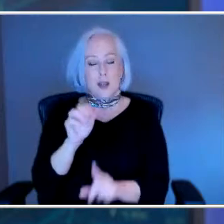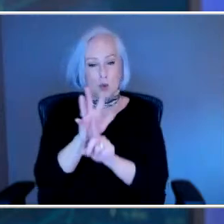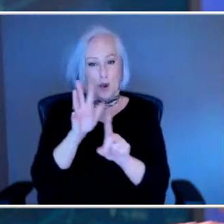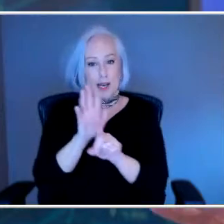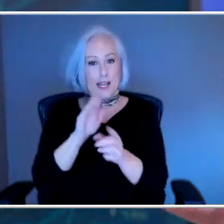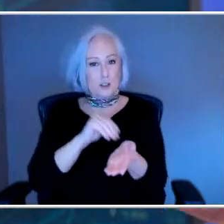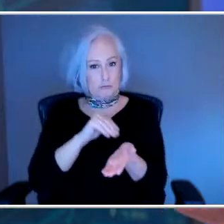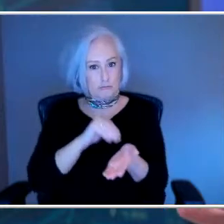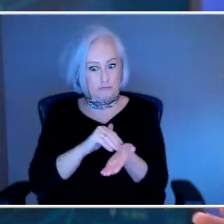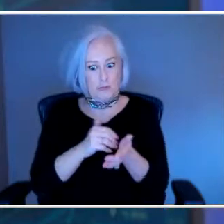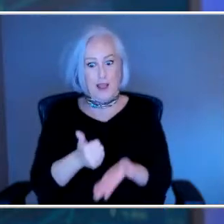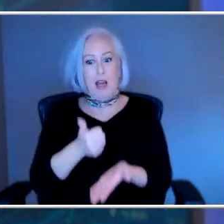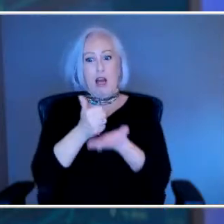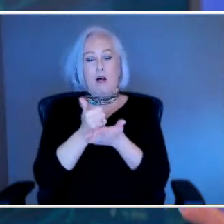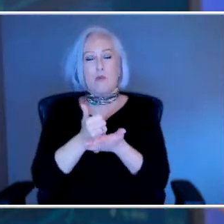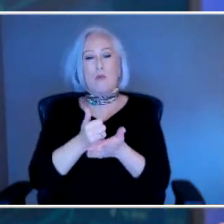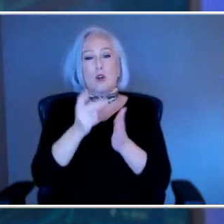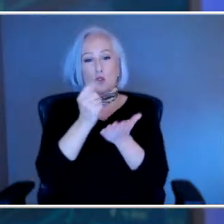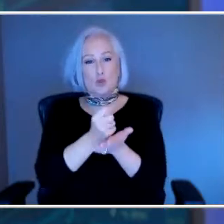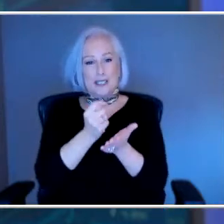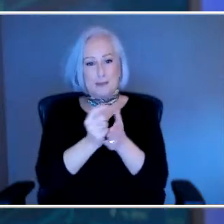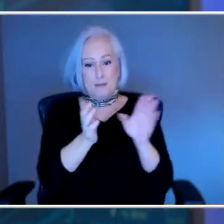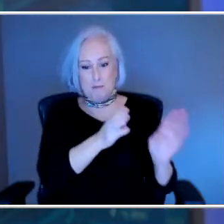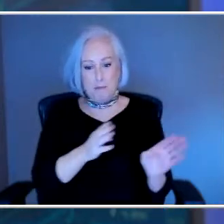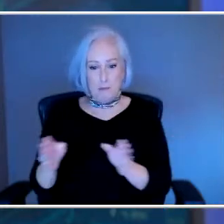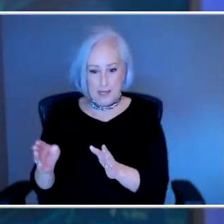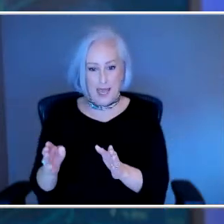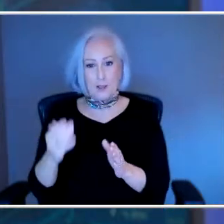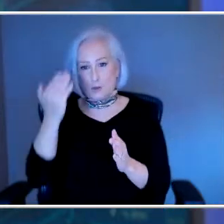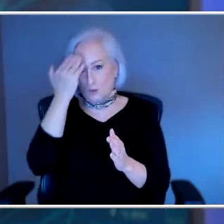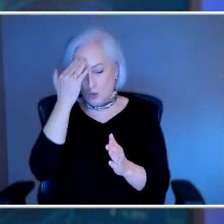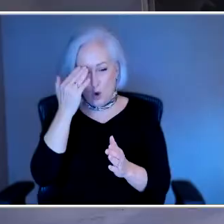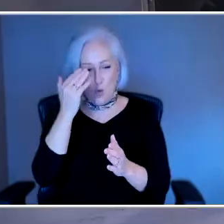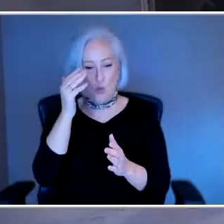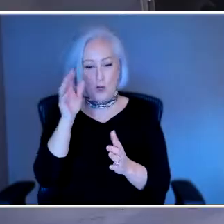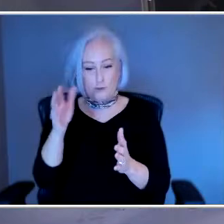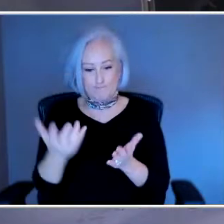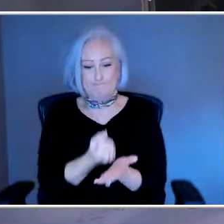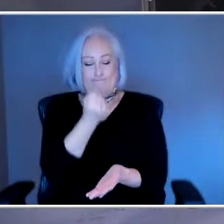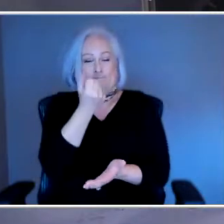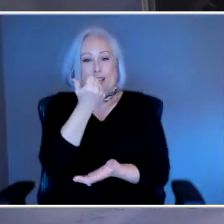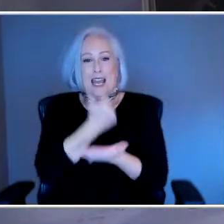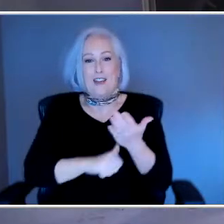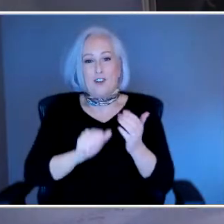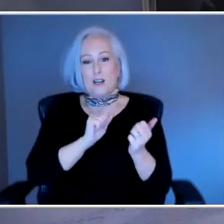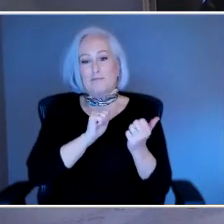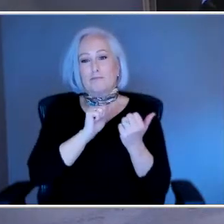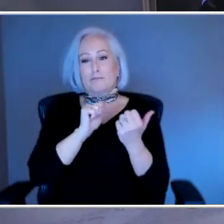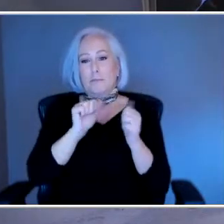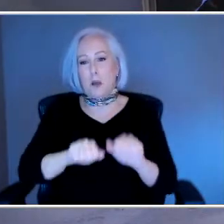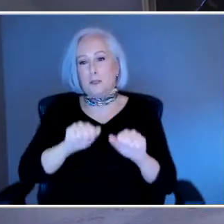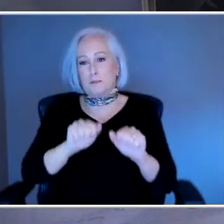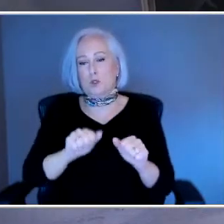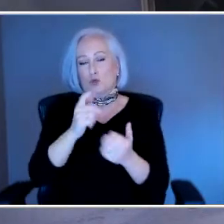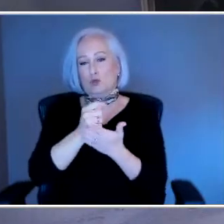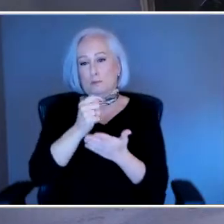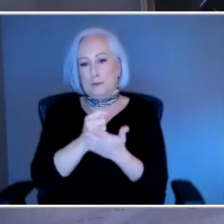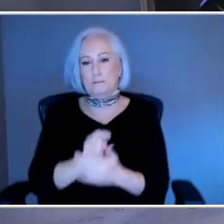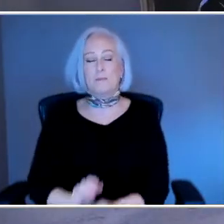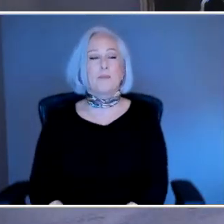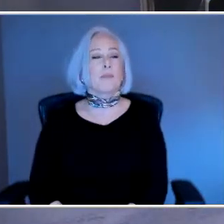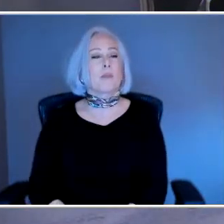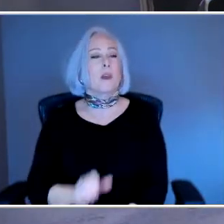from a multidisciplinary standpoint, we are optimizing every aspect of treatment. And Dr. Ossie, not all reports are the same. What's a